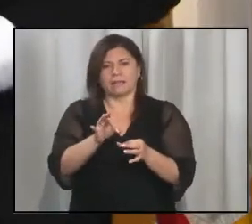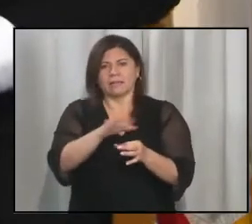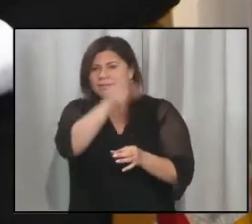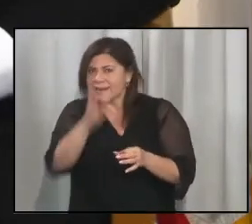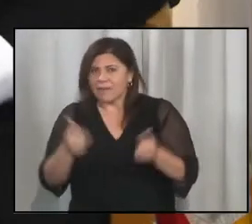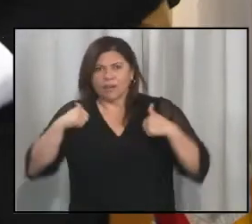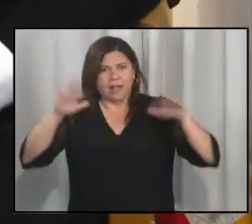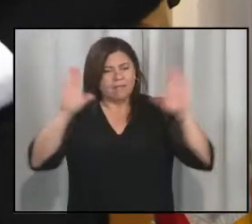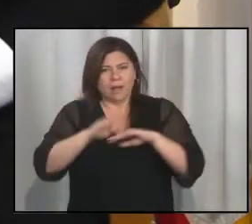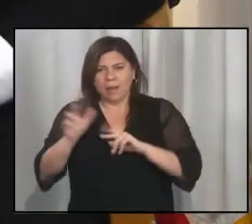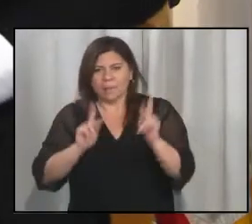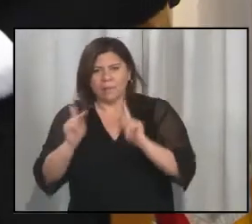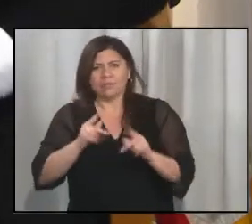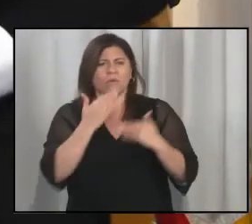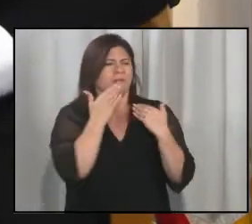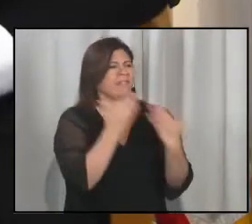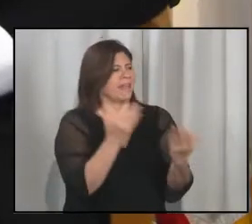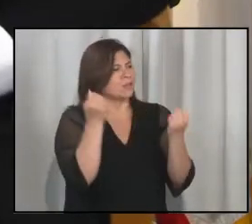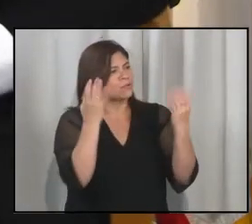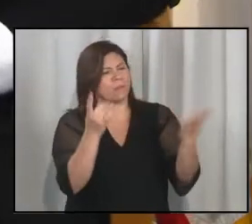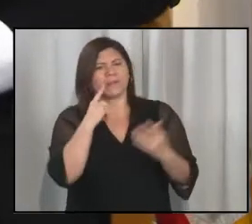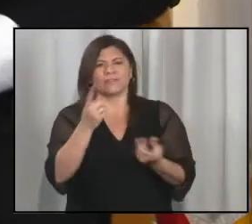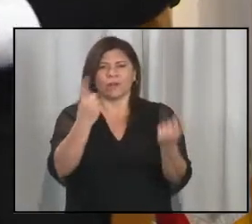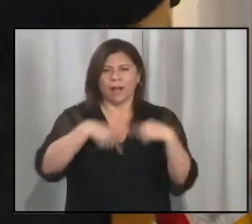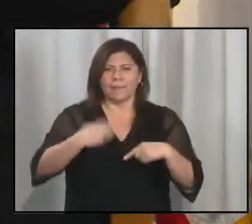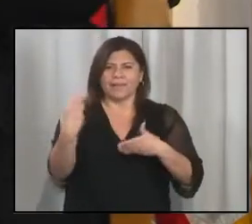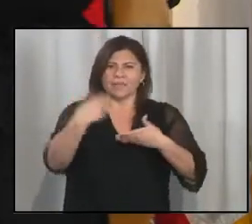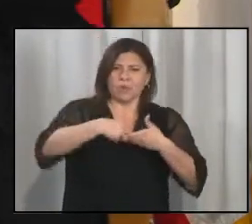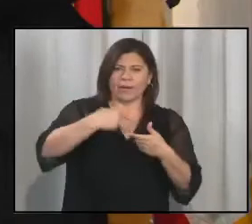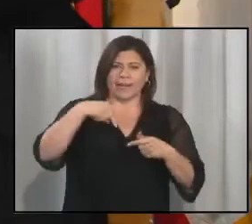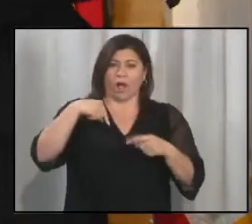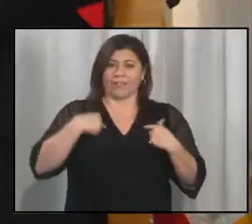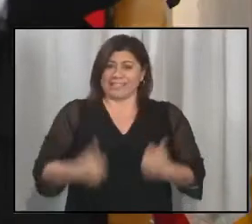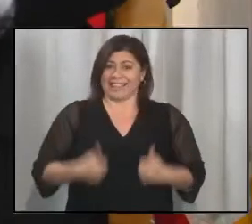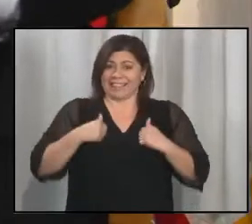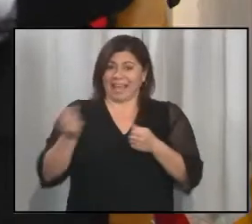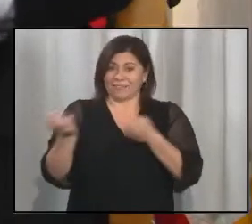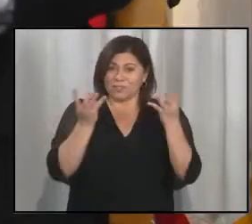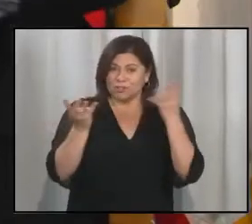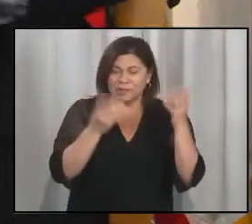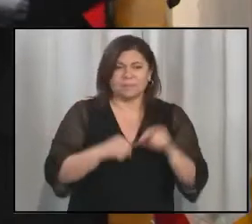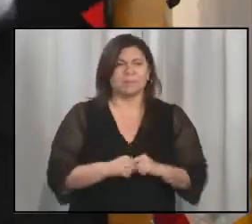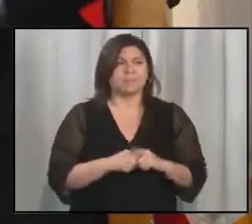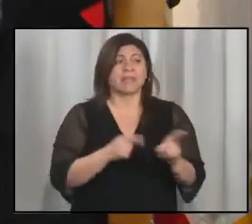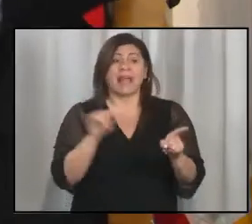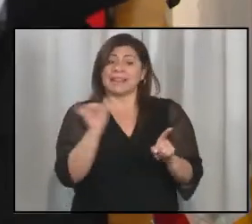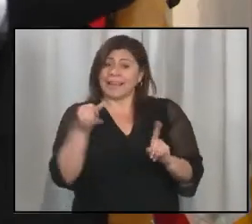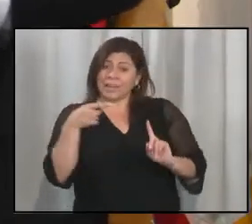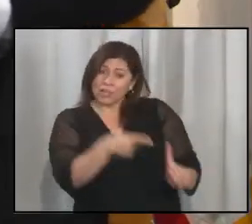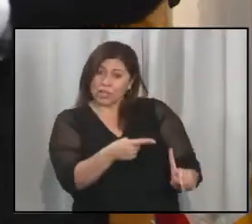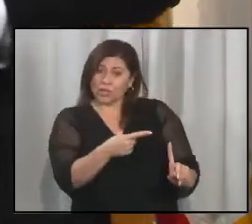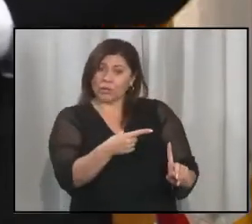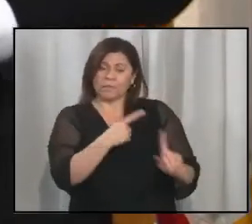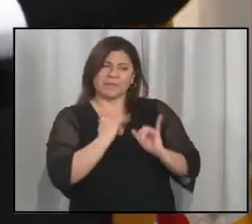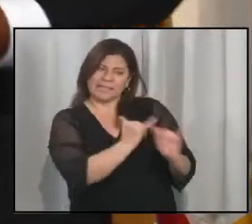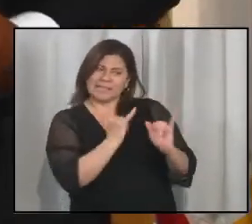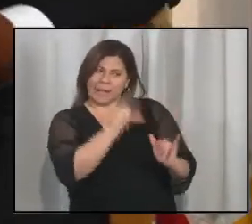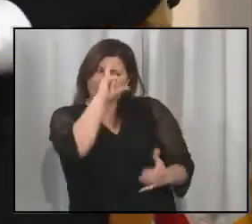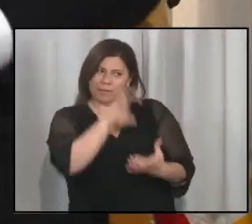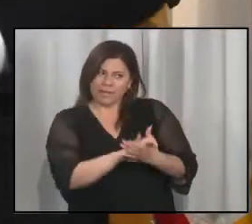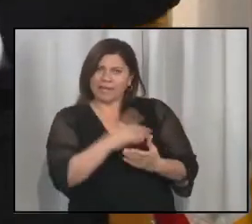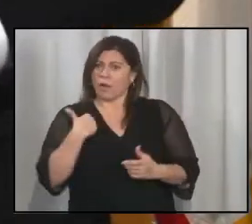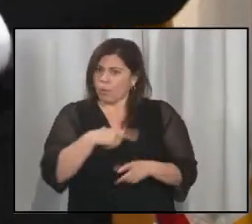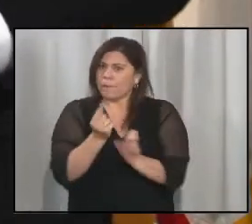So thank you so much for coming on and joining us in this live stream. I believe that we're making a difference here.